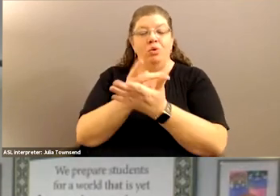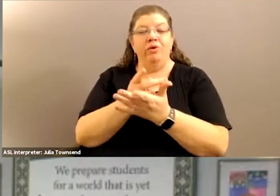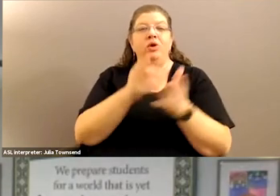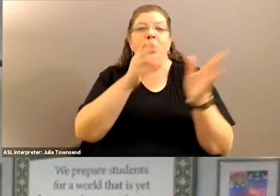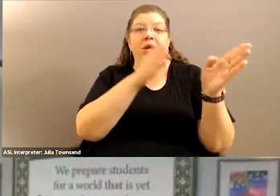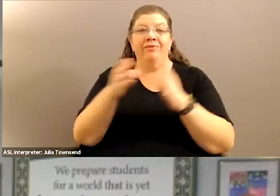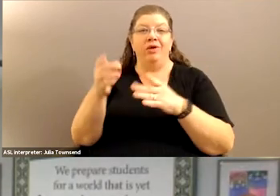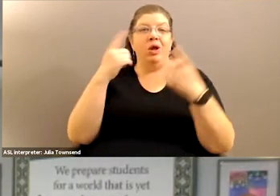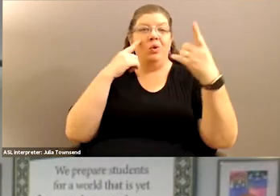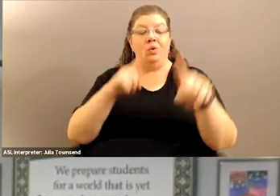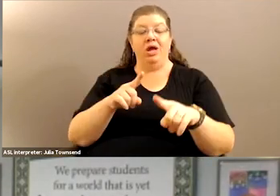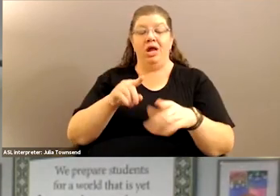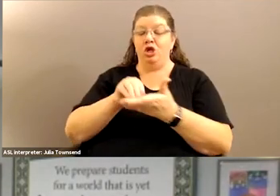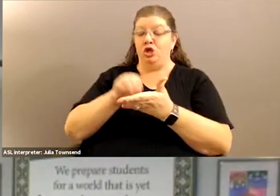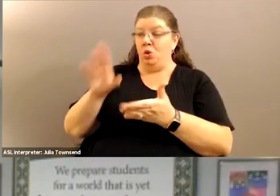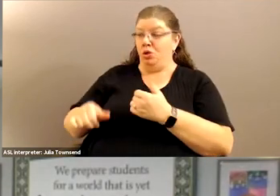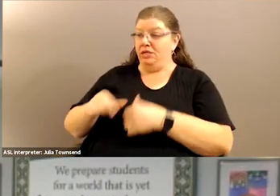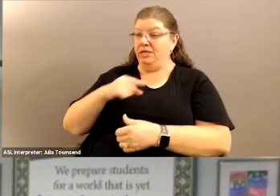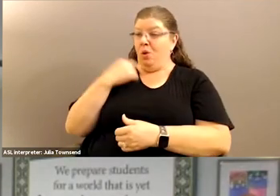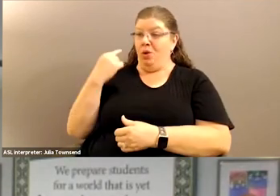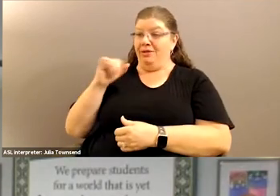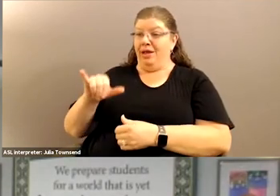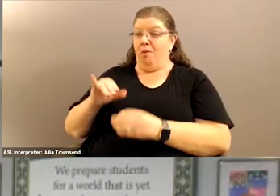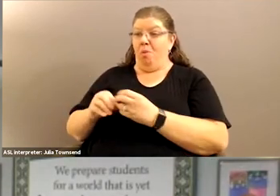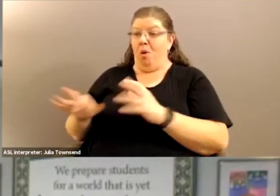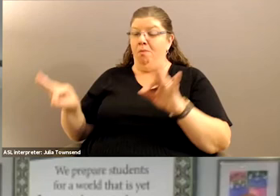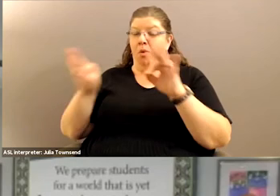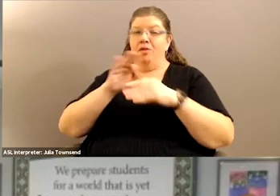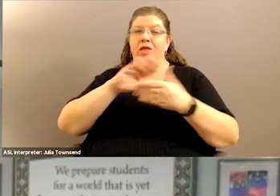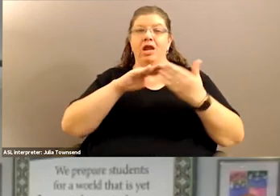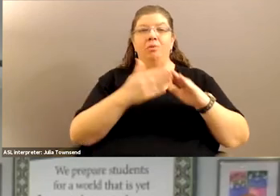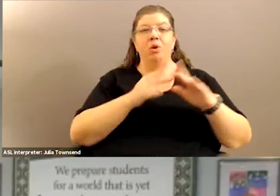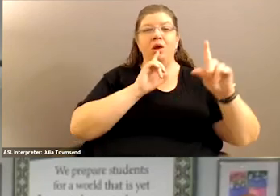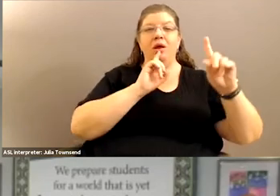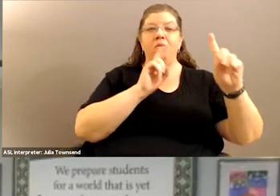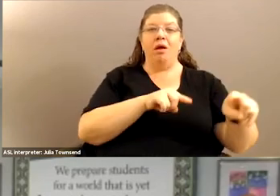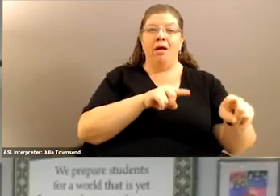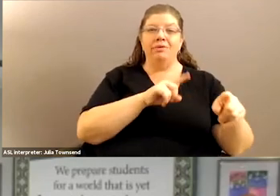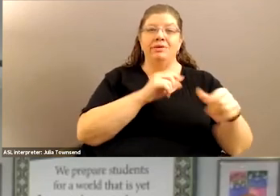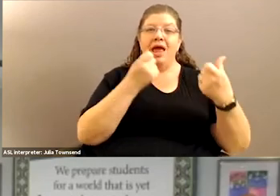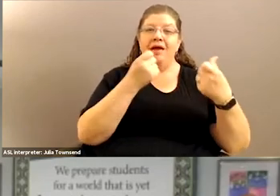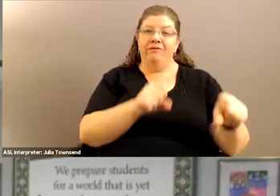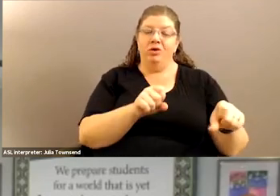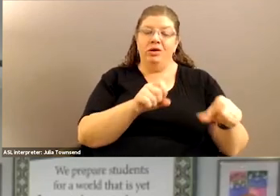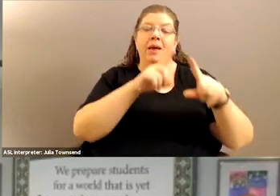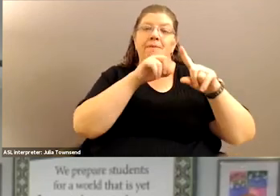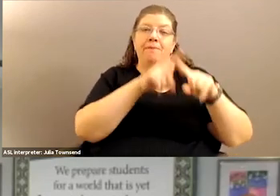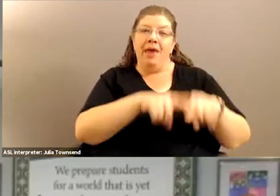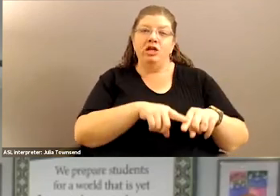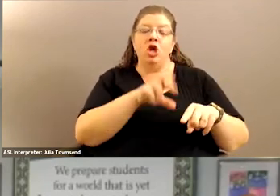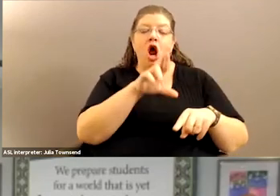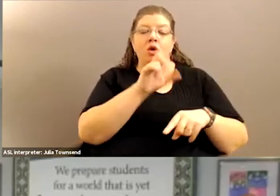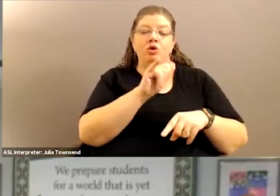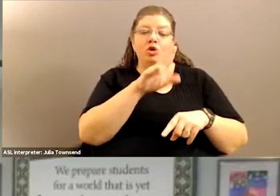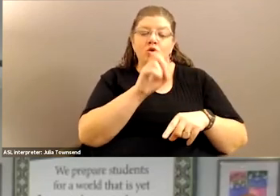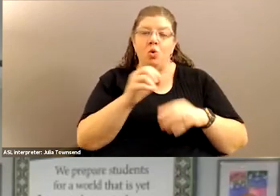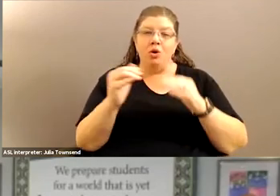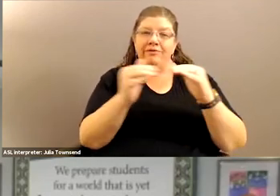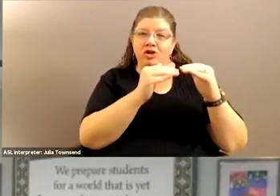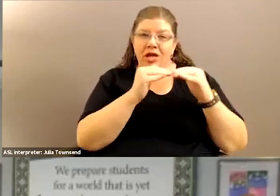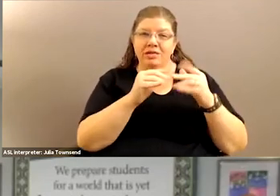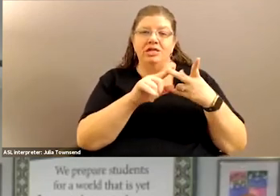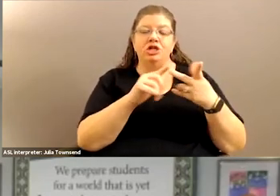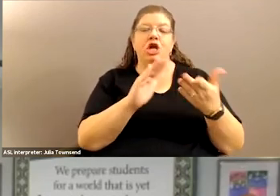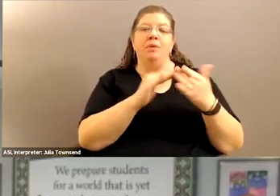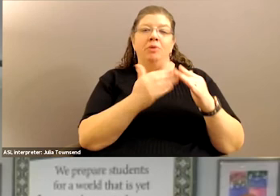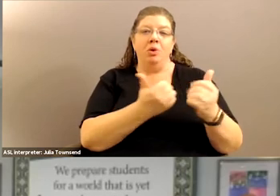putting students at risk is more important than creating a community response effort based on restorative justice community love